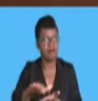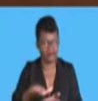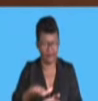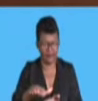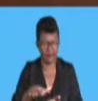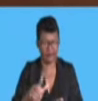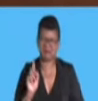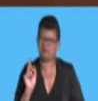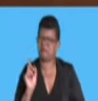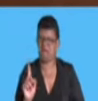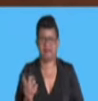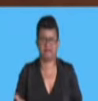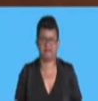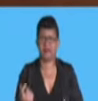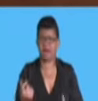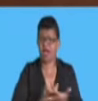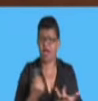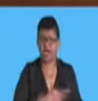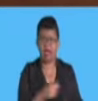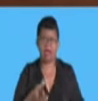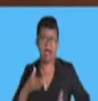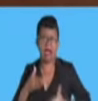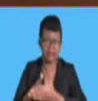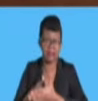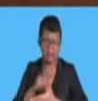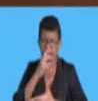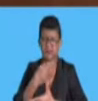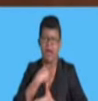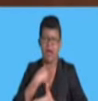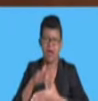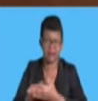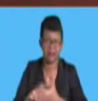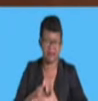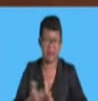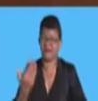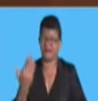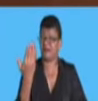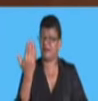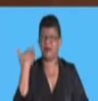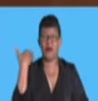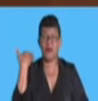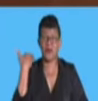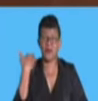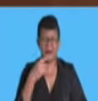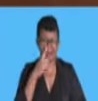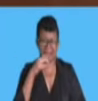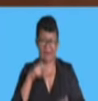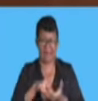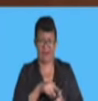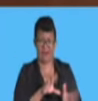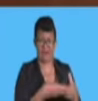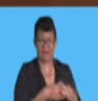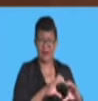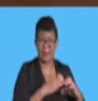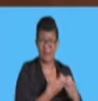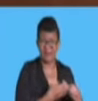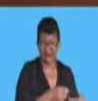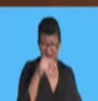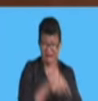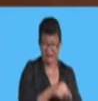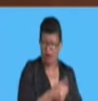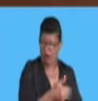committee. Previously, all petitions were referred to standing committee automatically, but we have witnessed so many petitions that have